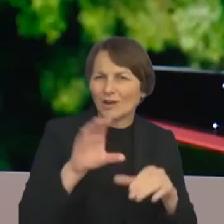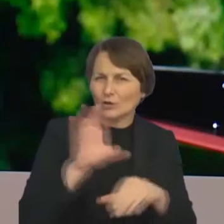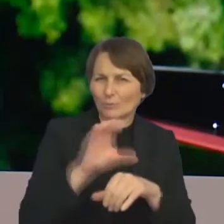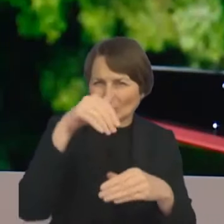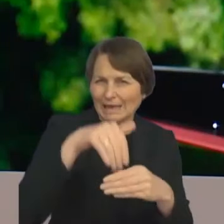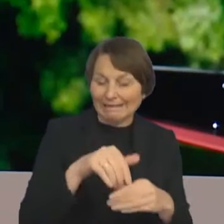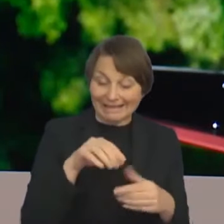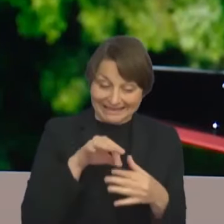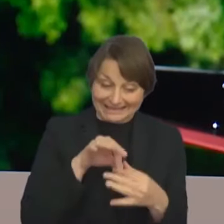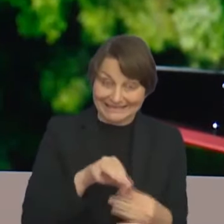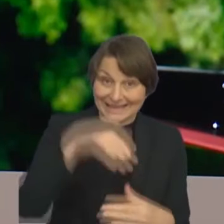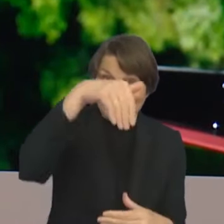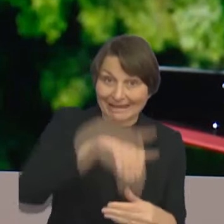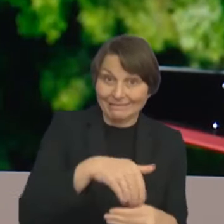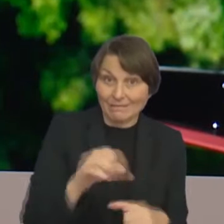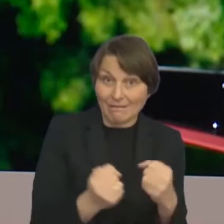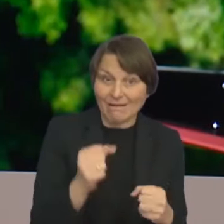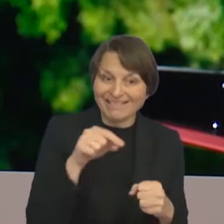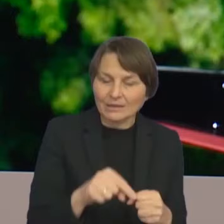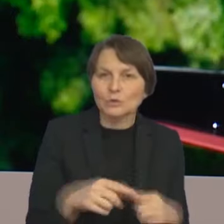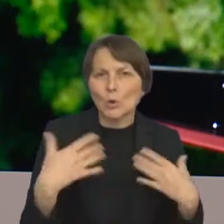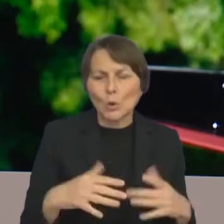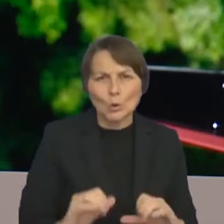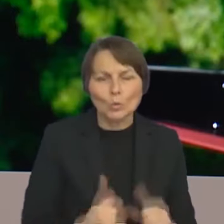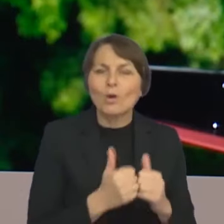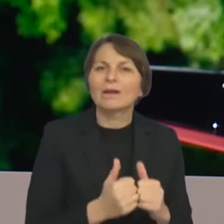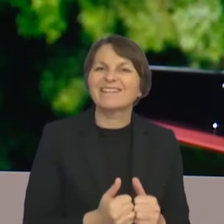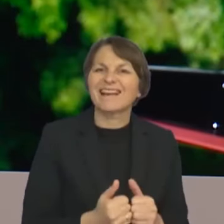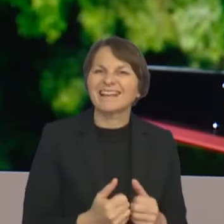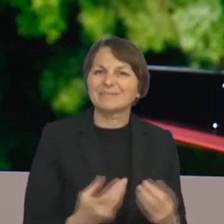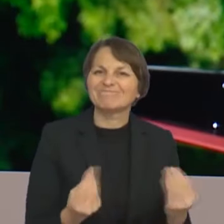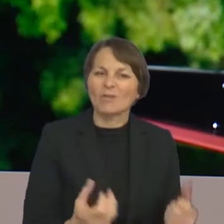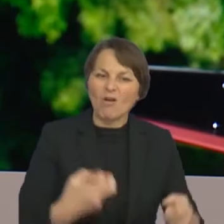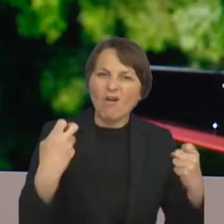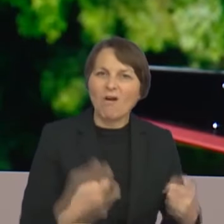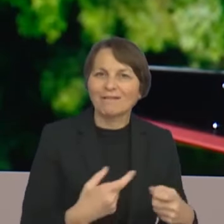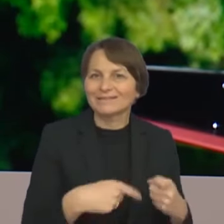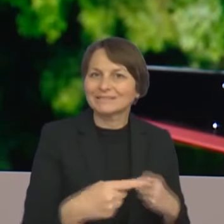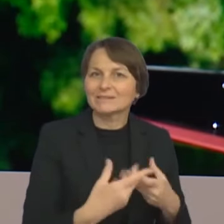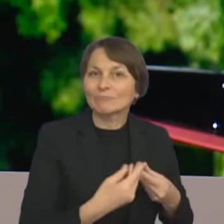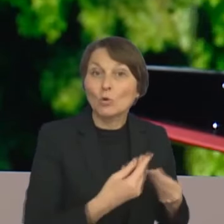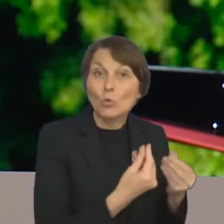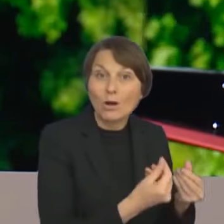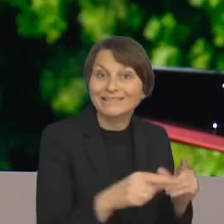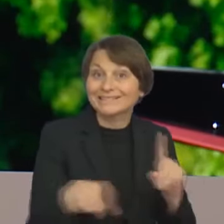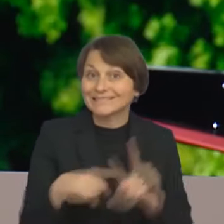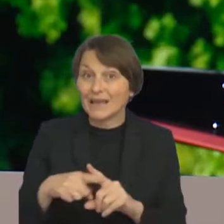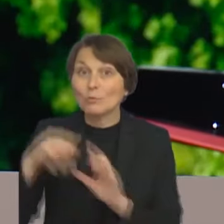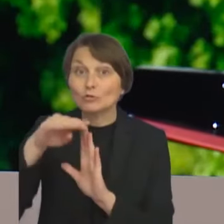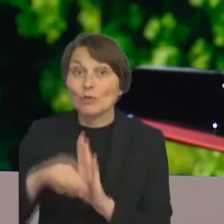to organize, because hardware quality is not the same thing as software quality. And indeed, right